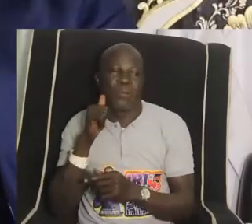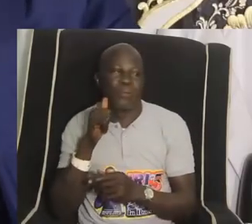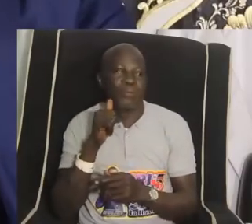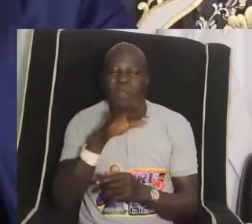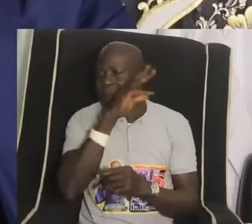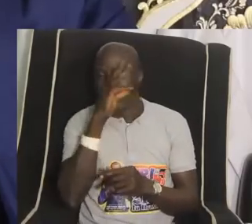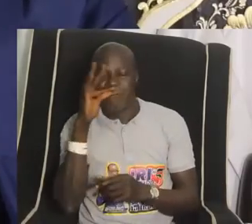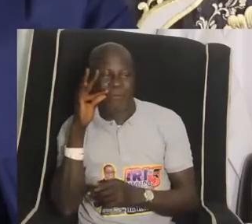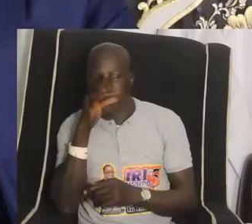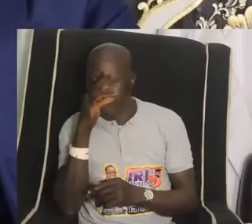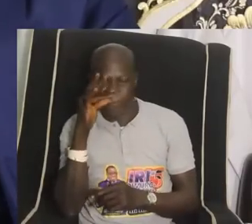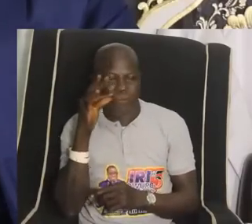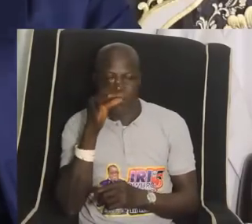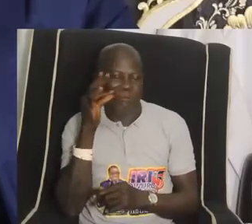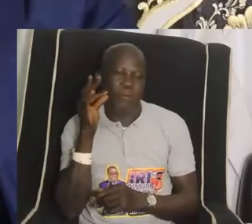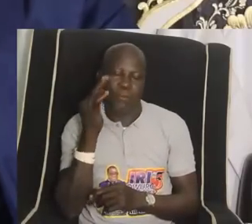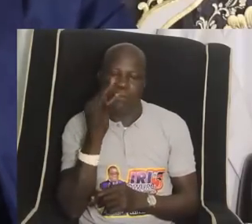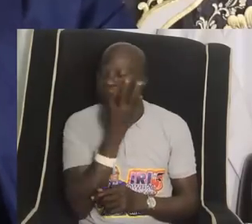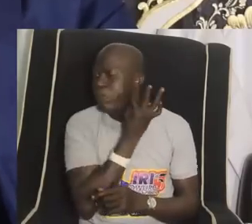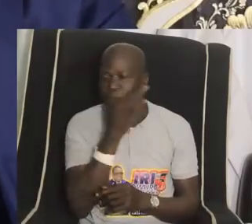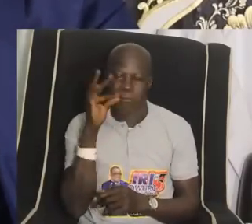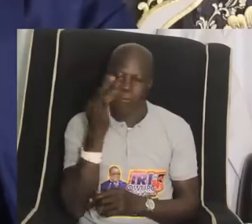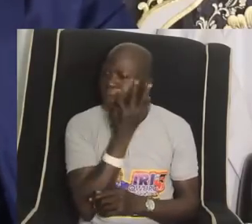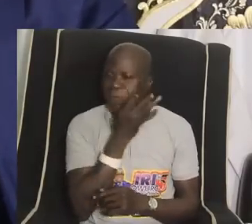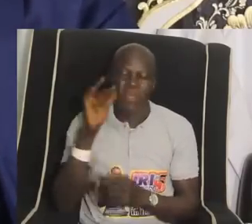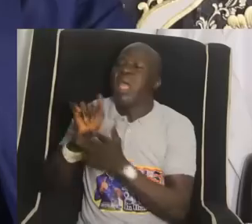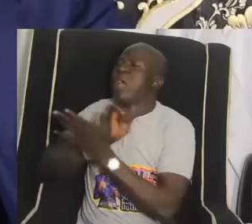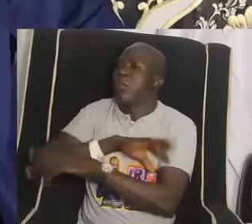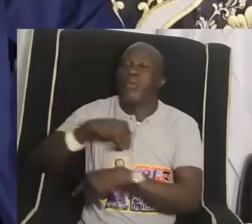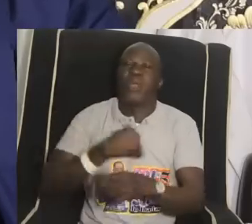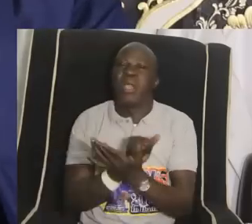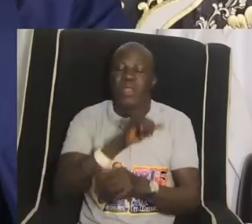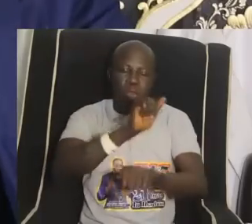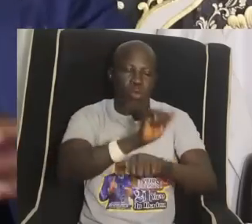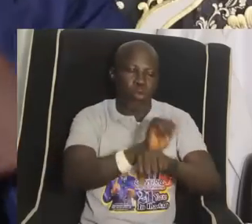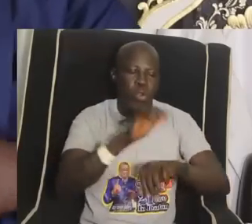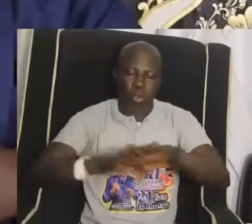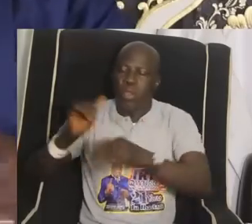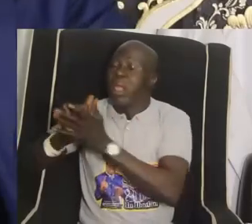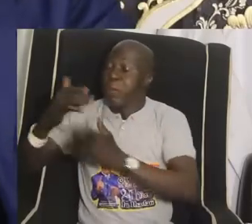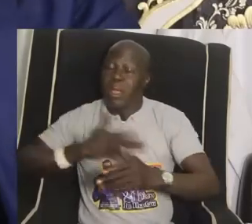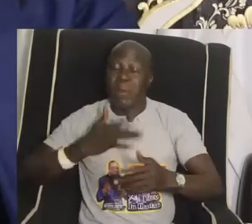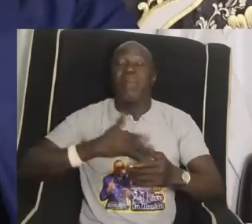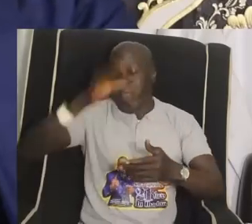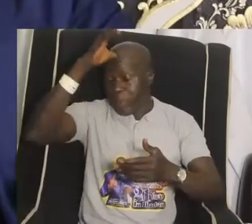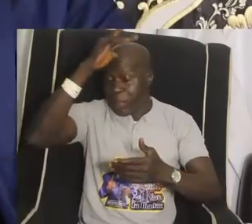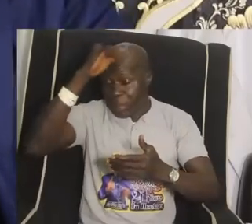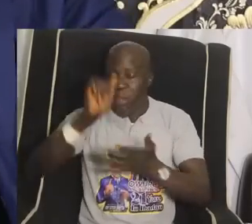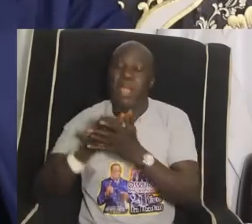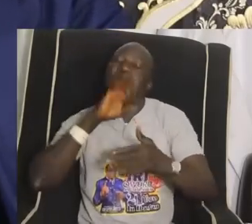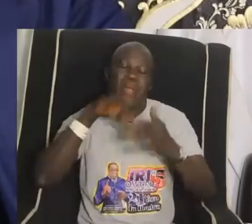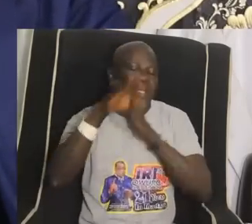the boat. We are in the farm. We were laboring. Myself and my father,